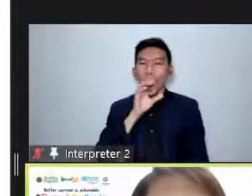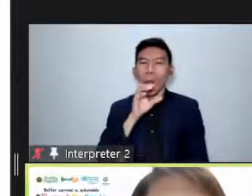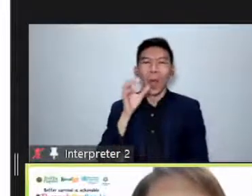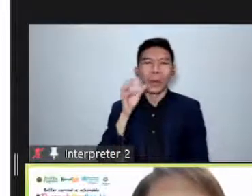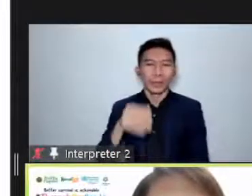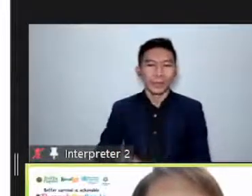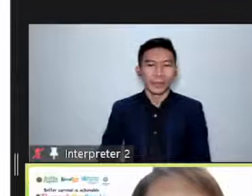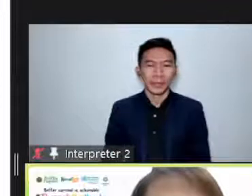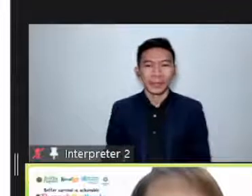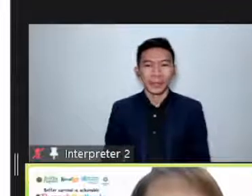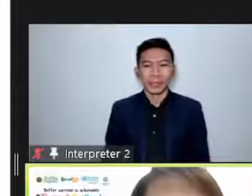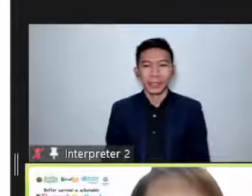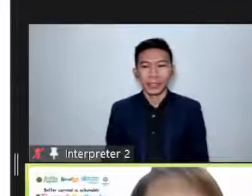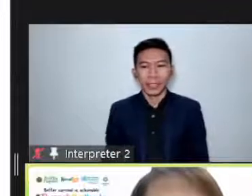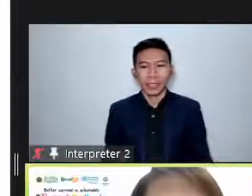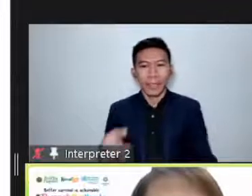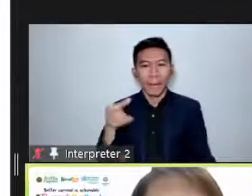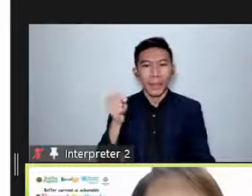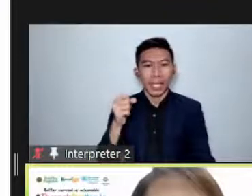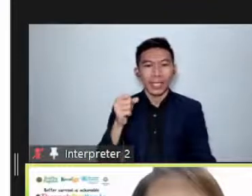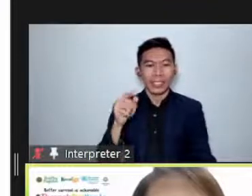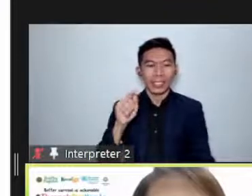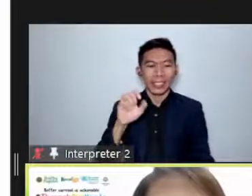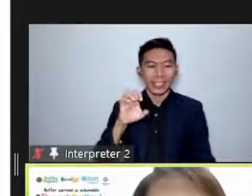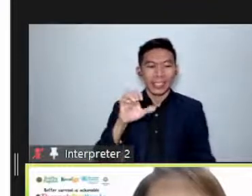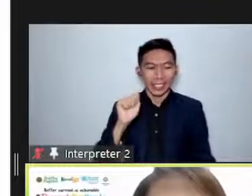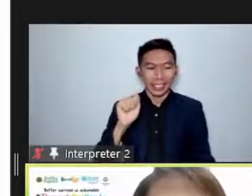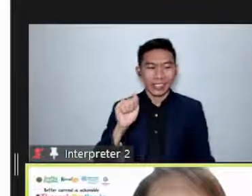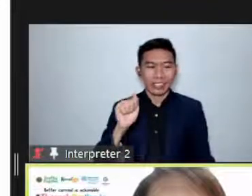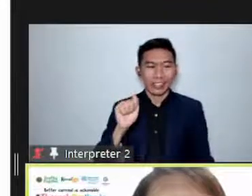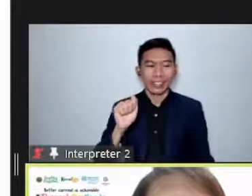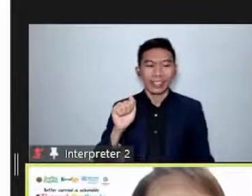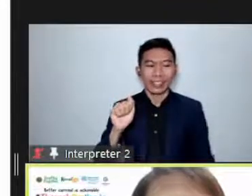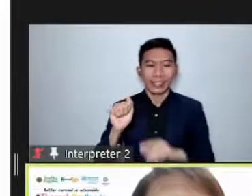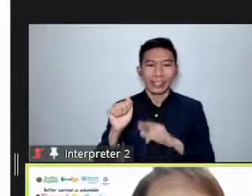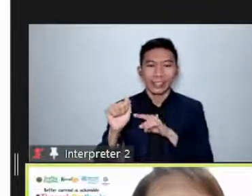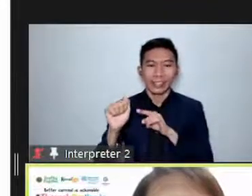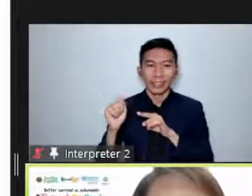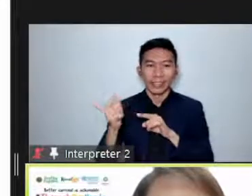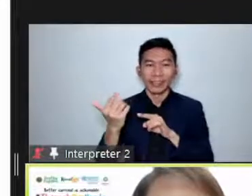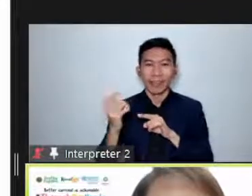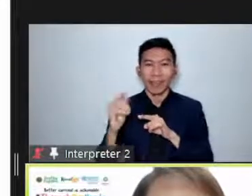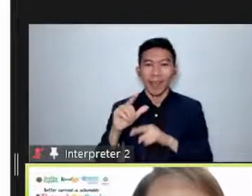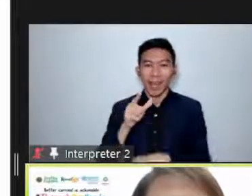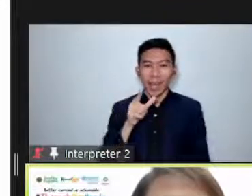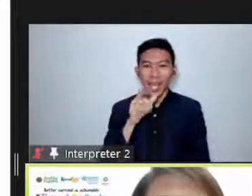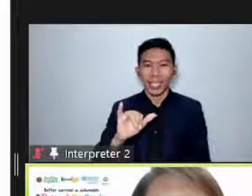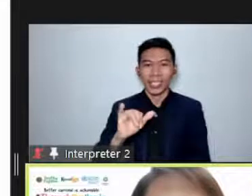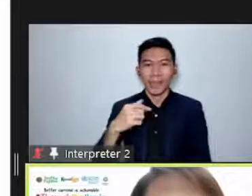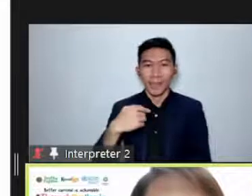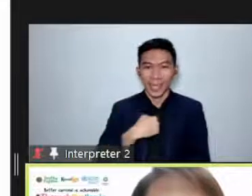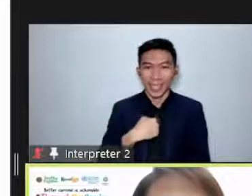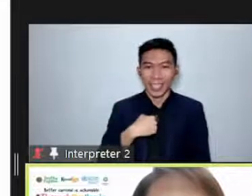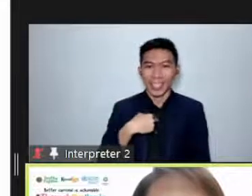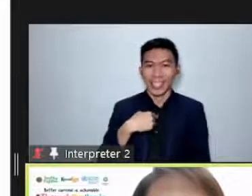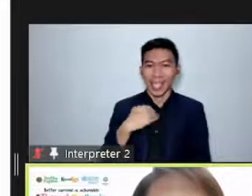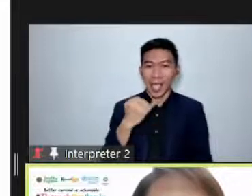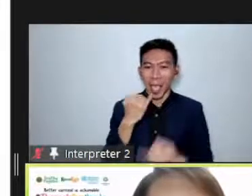Milk tea. So for sure, everyone relates to that. Lucky Me Pancit Canton. Instant